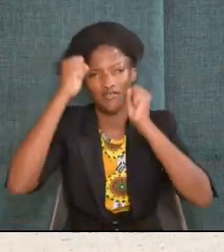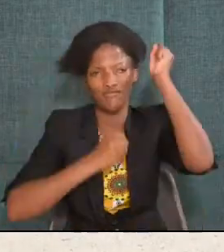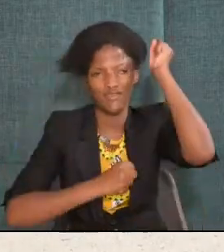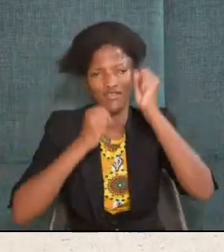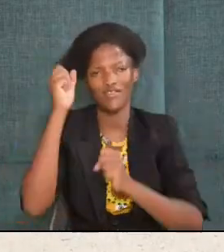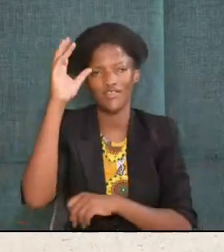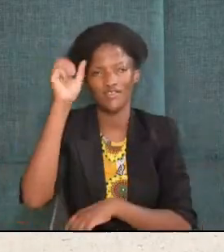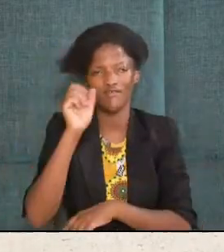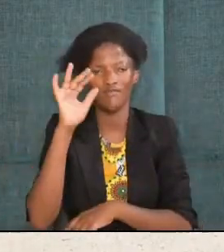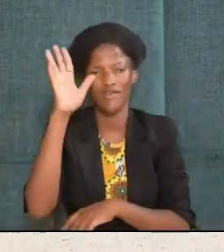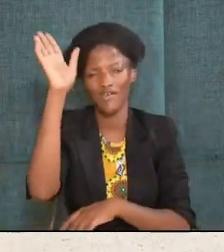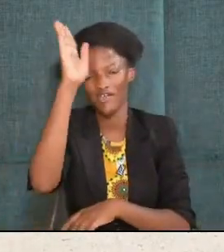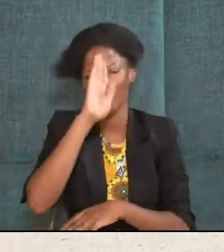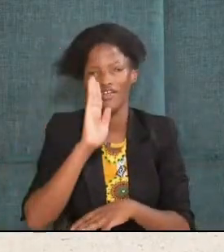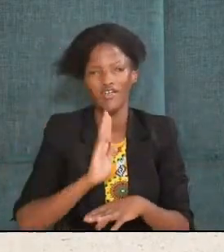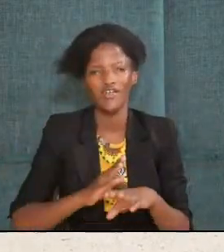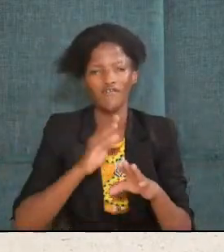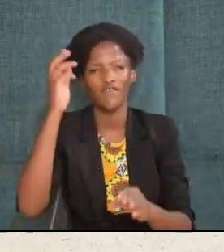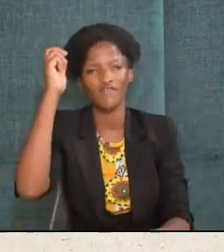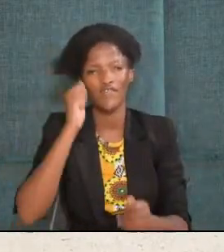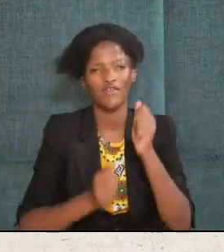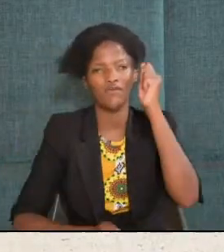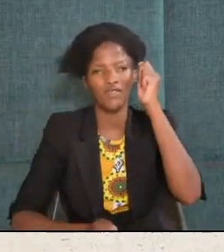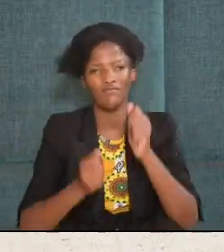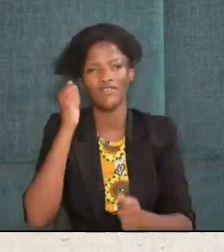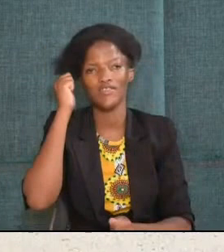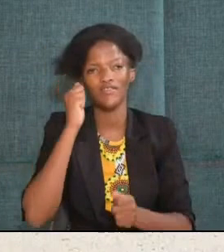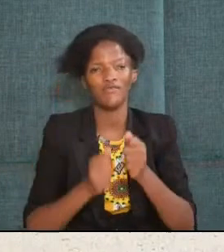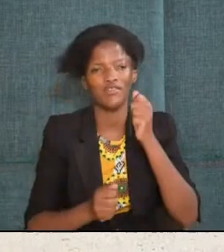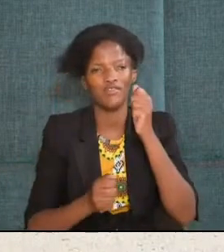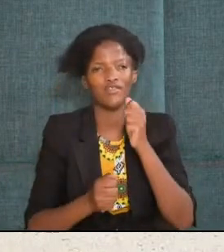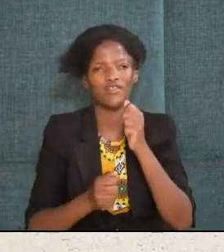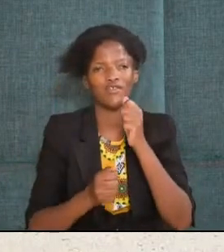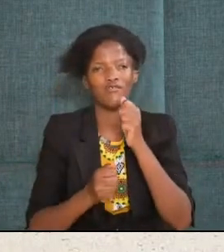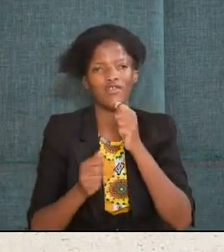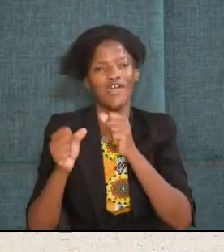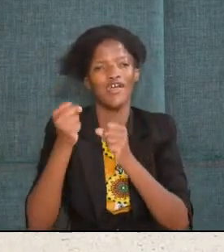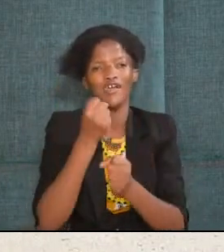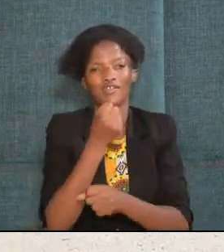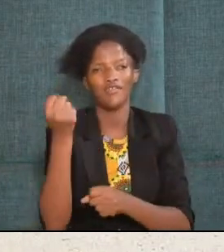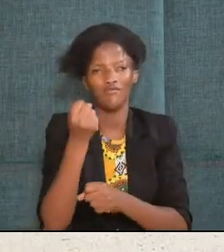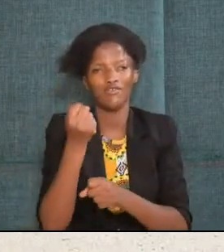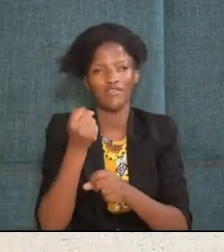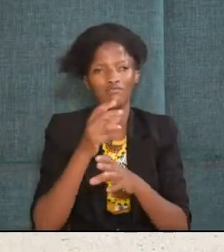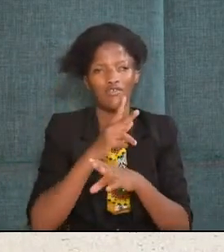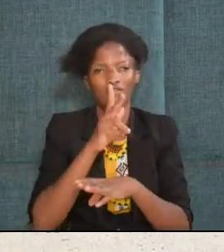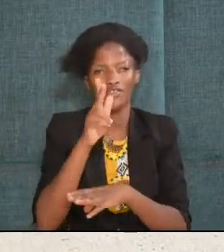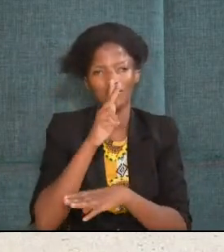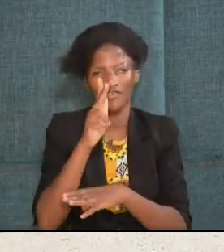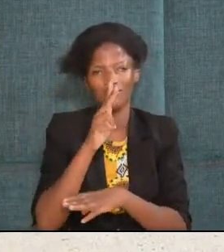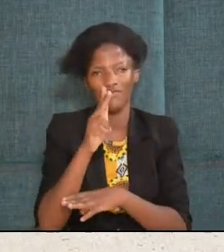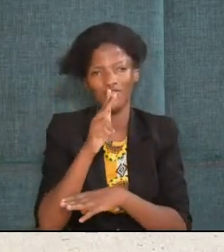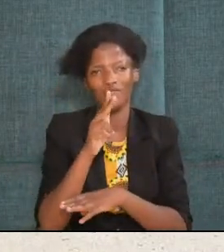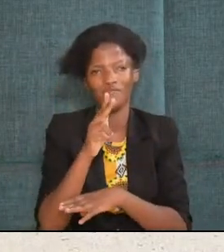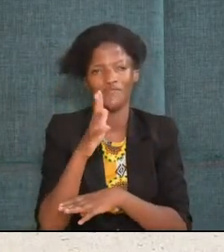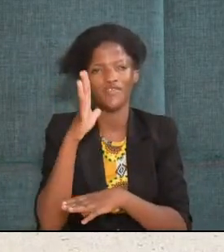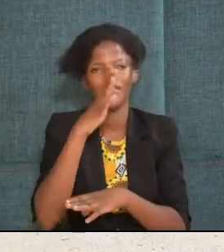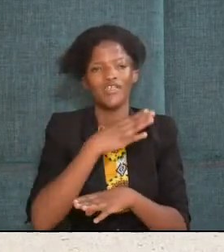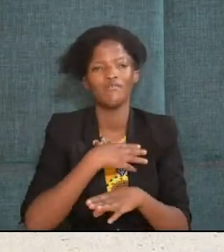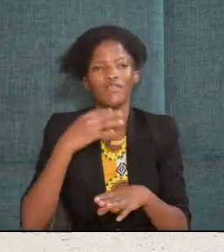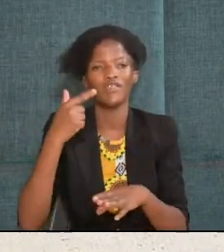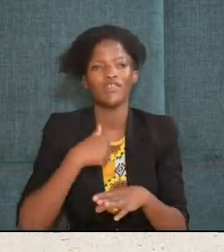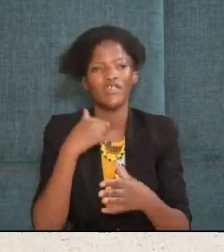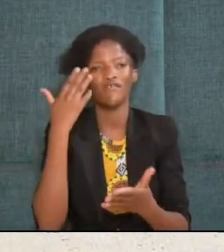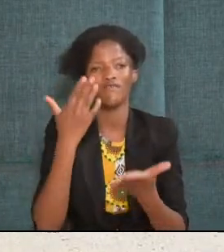may never march in the infantry, ride in the cavalry, shoot the artillery.